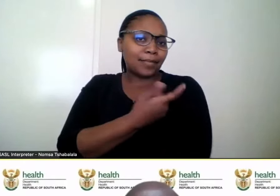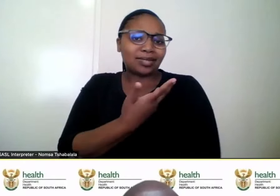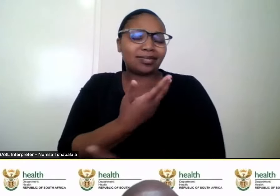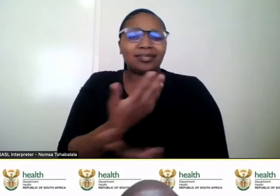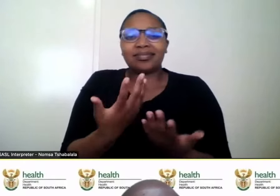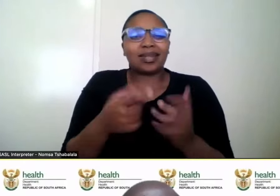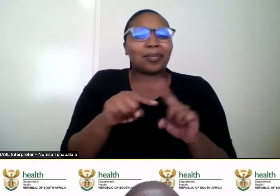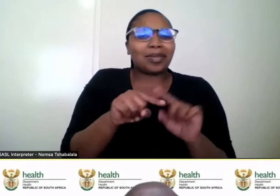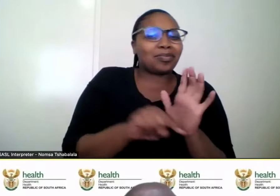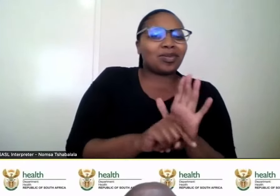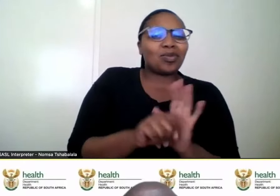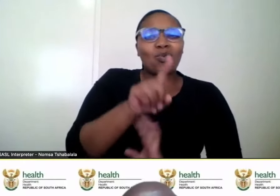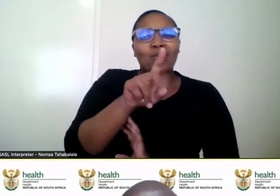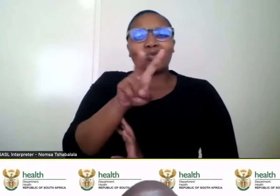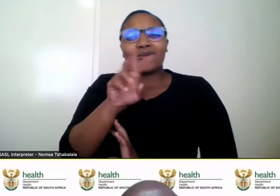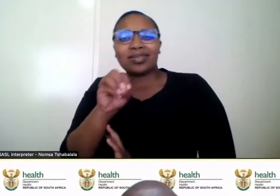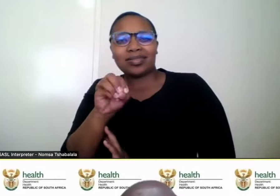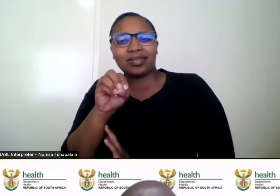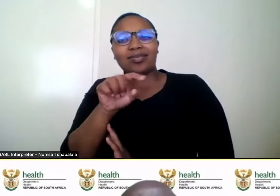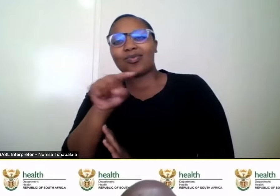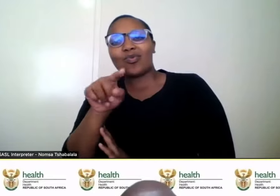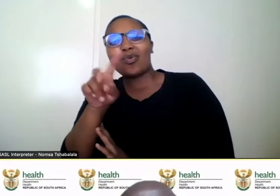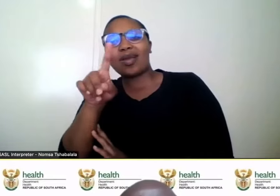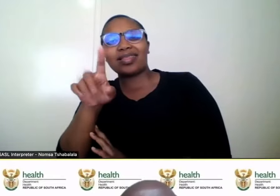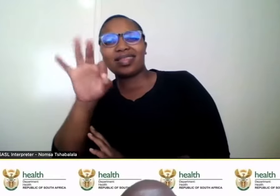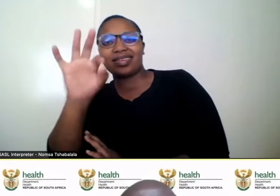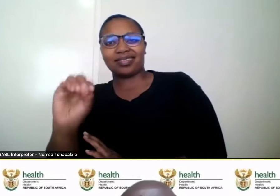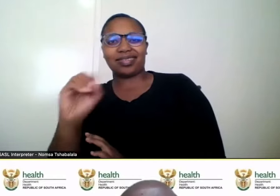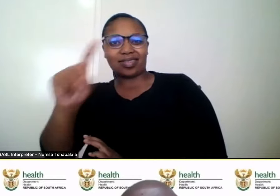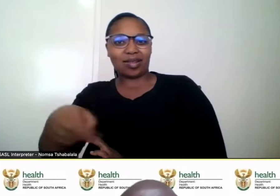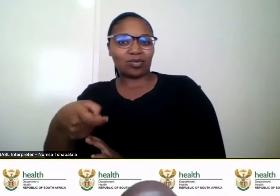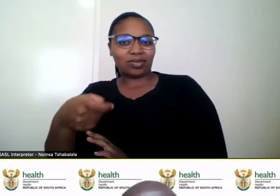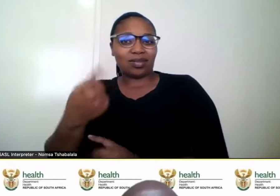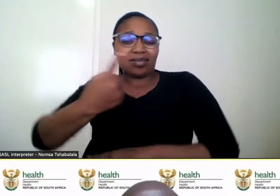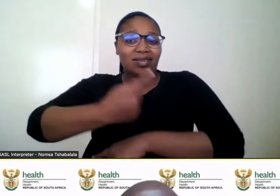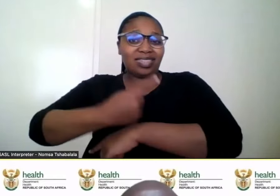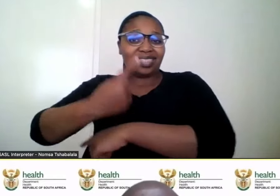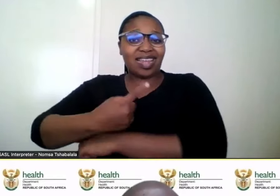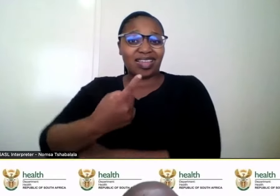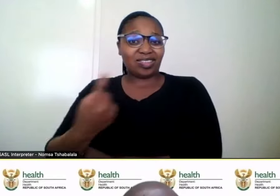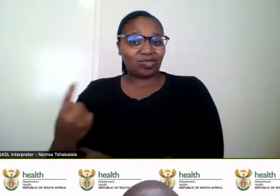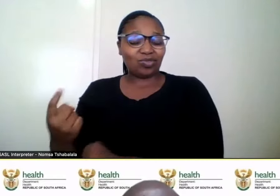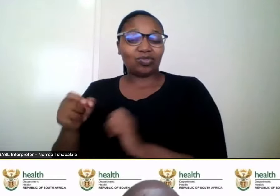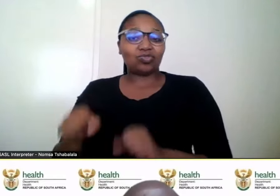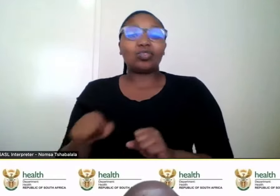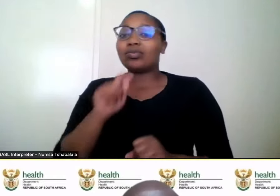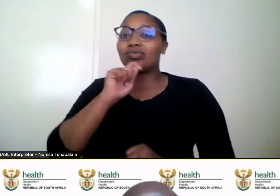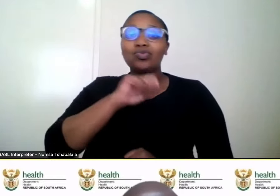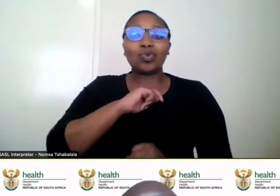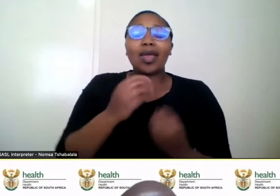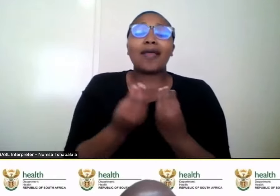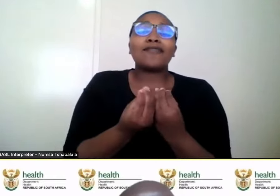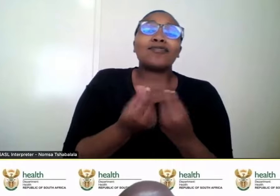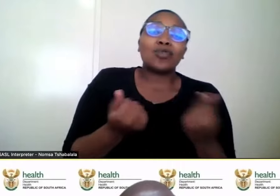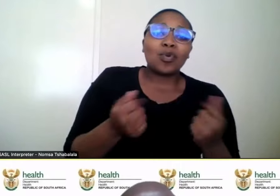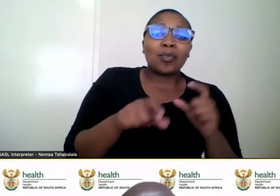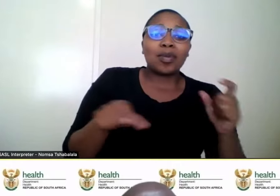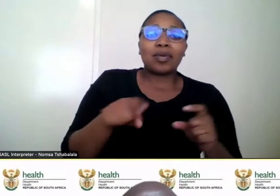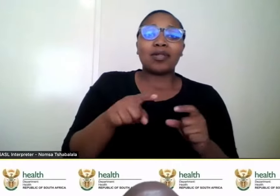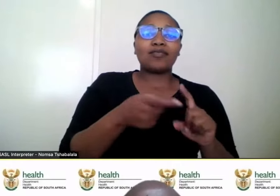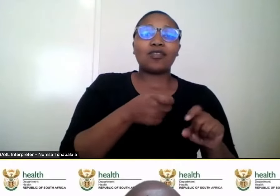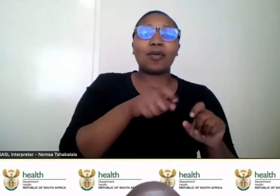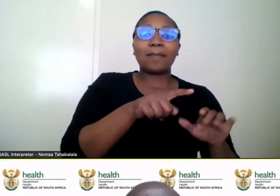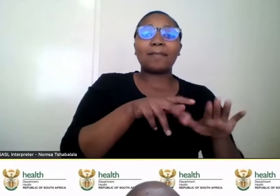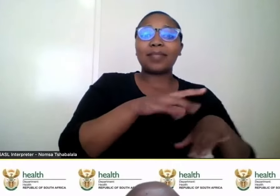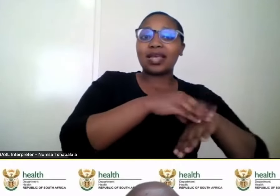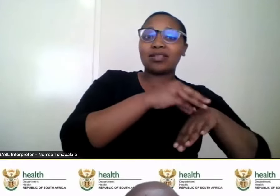130,000 in a day. Very less uptake by the 18 to 35 cohorts.